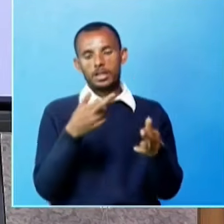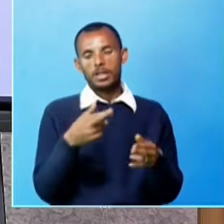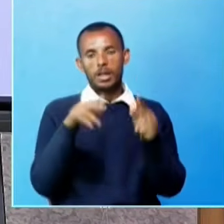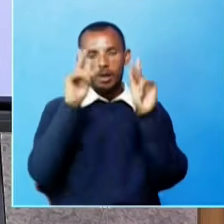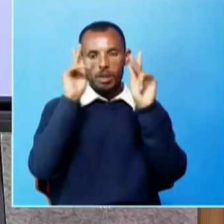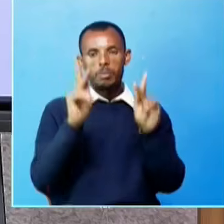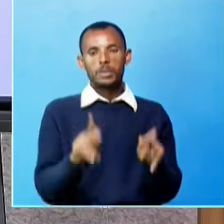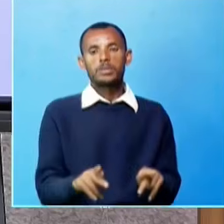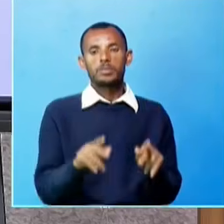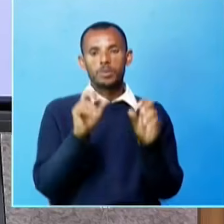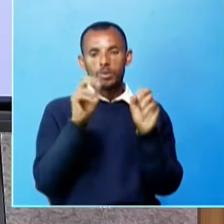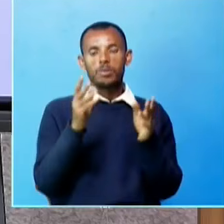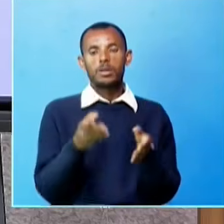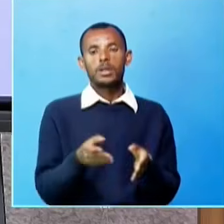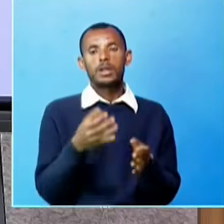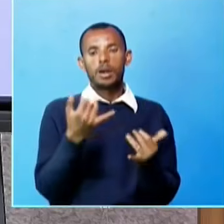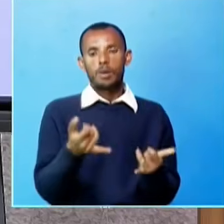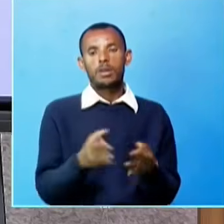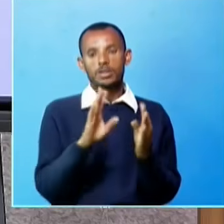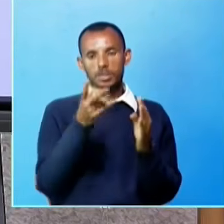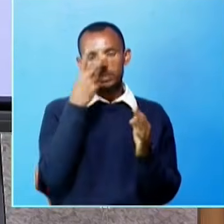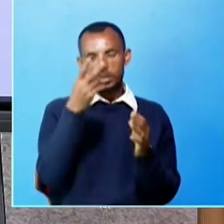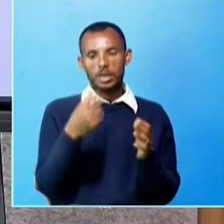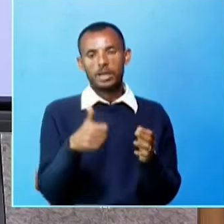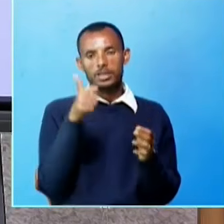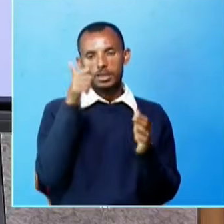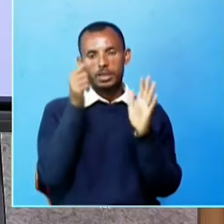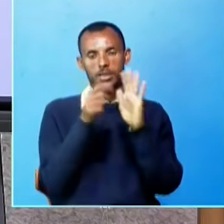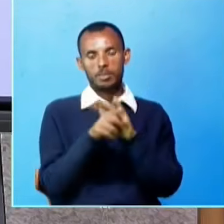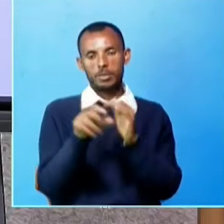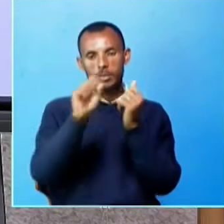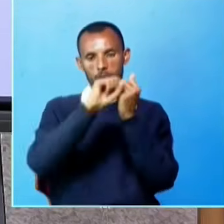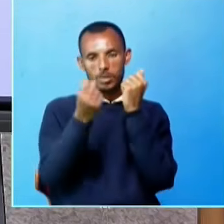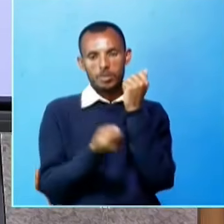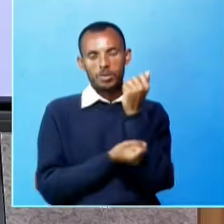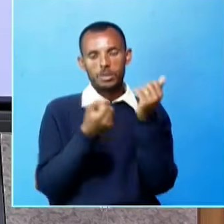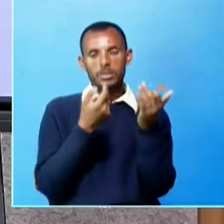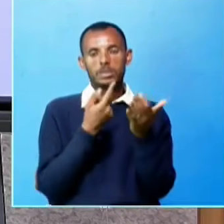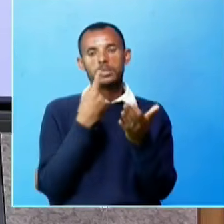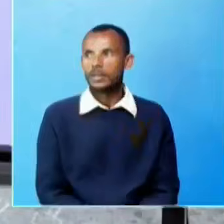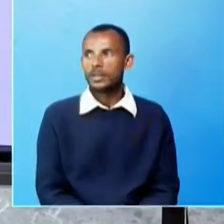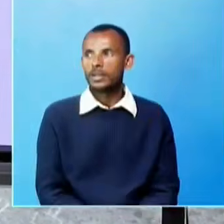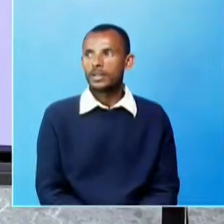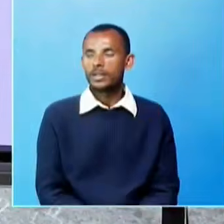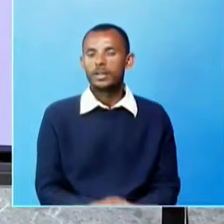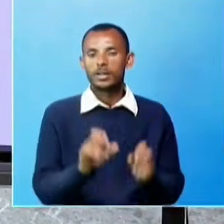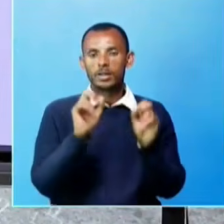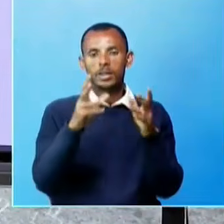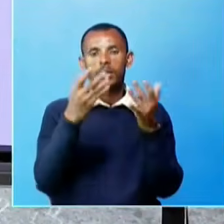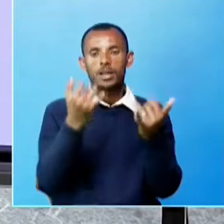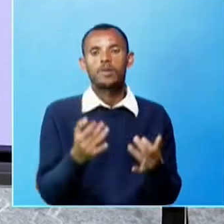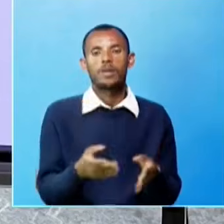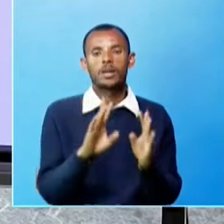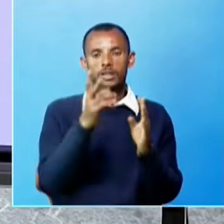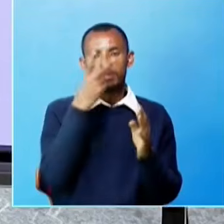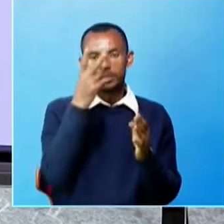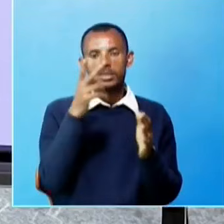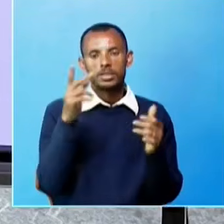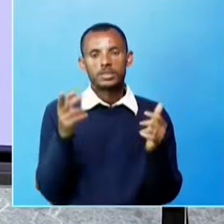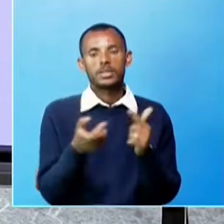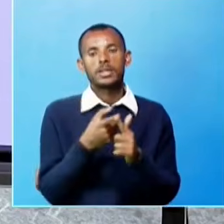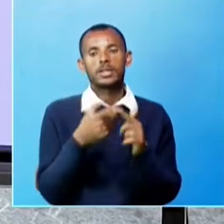prism. Okay, now let's see another example regarding a prism. Okay, now let's see the second